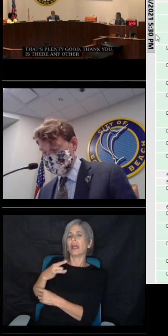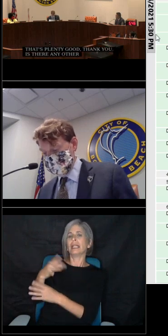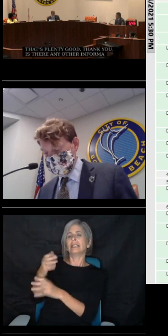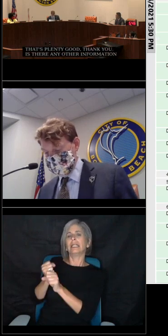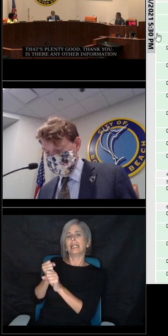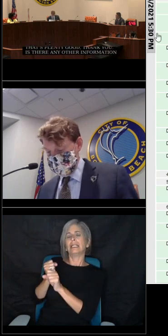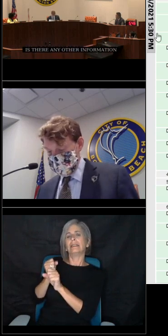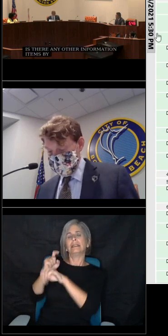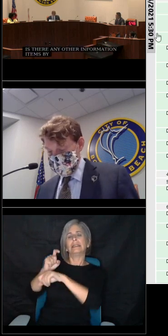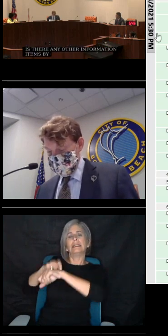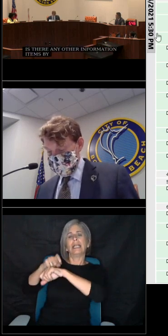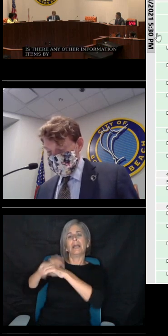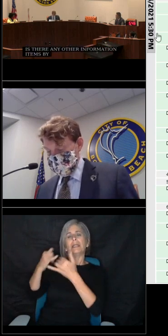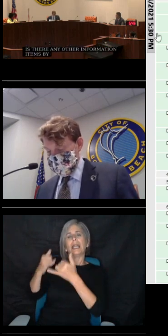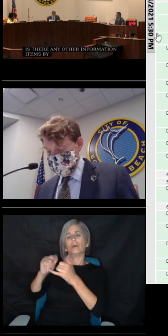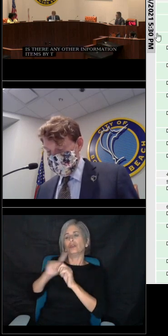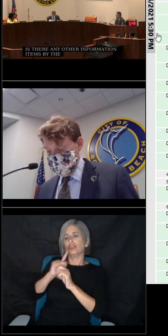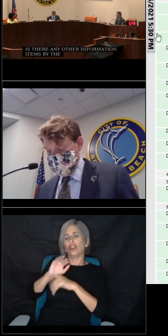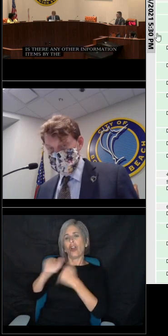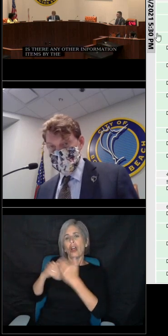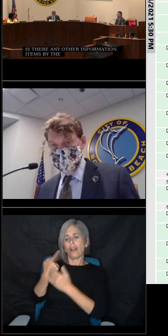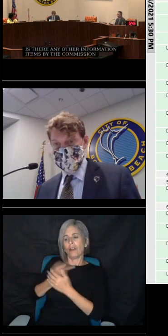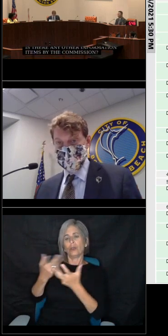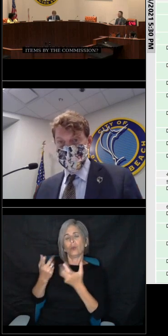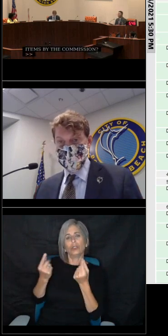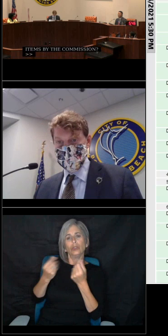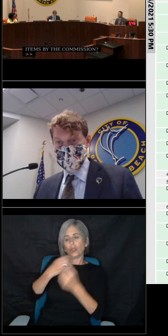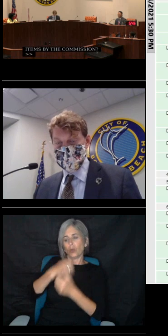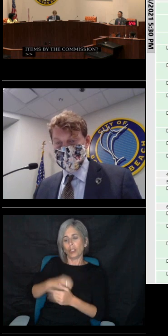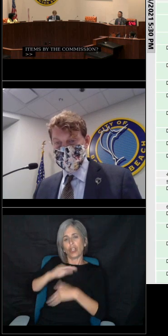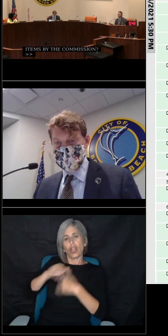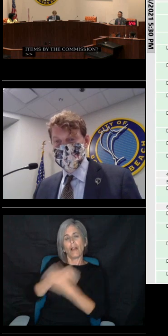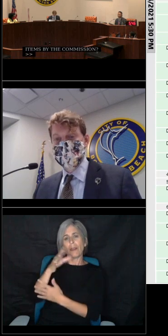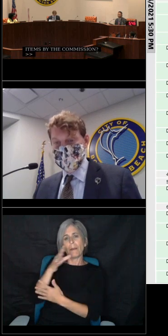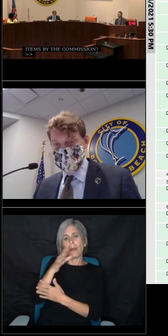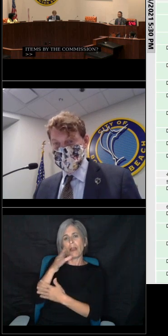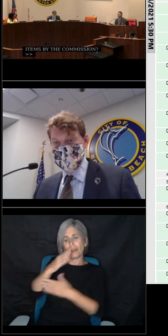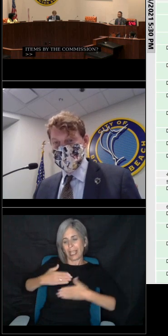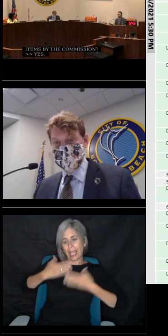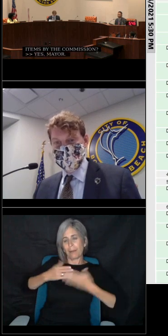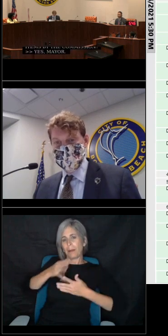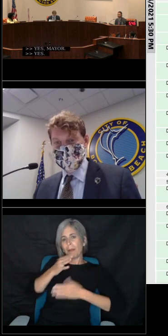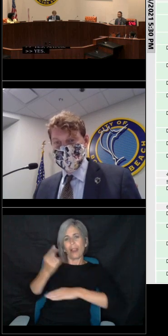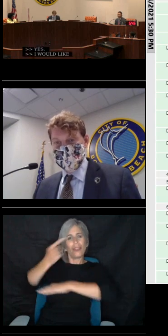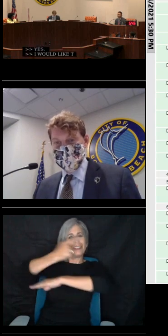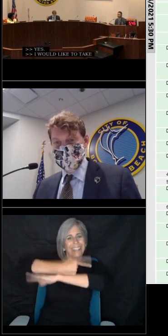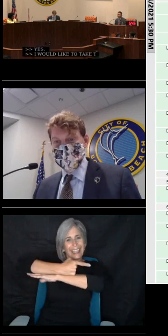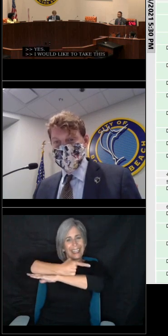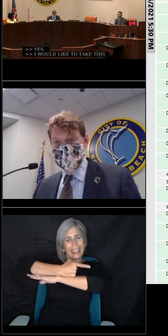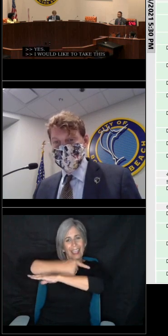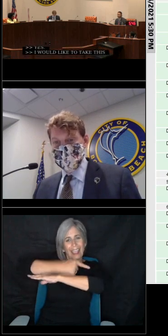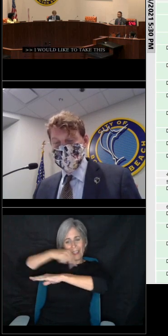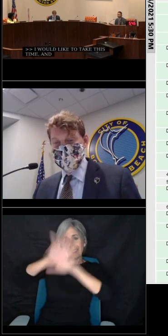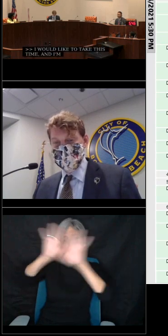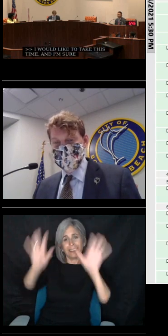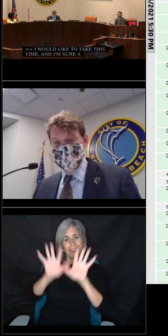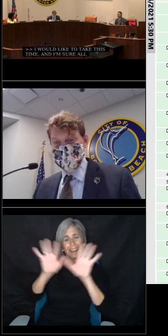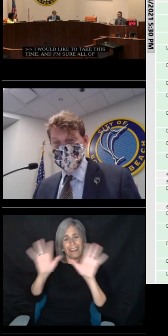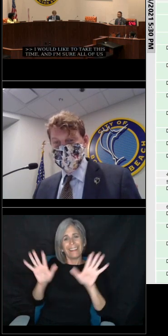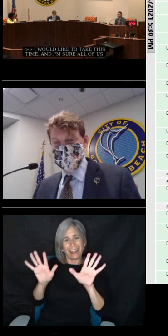time, and I'm sure all of us do, to wish all the mothers a happy Mother's Day on this coming Sunday.